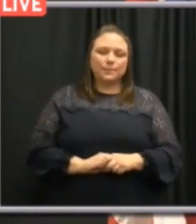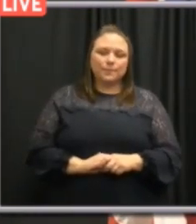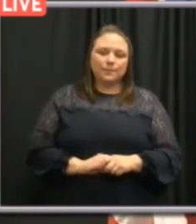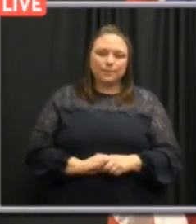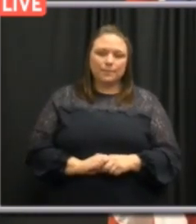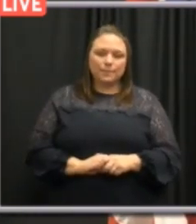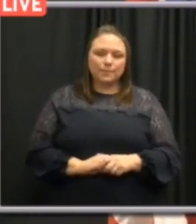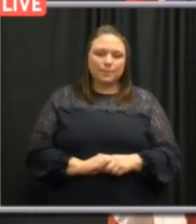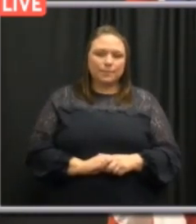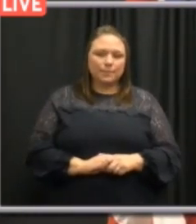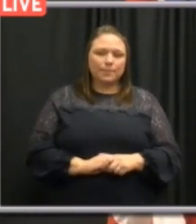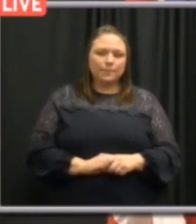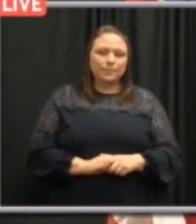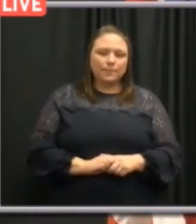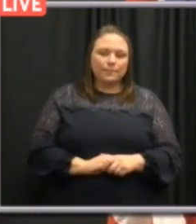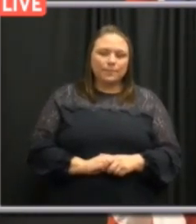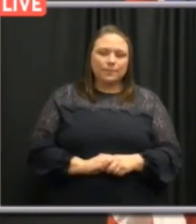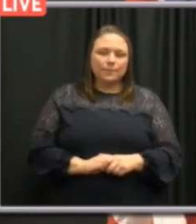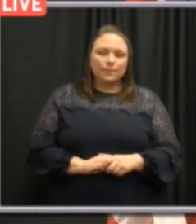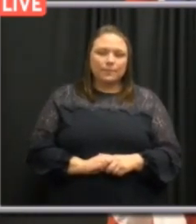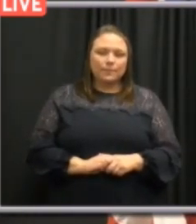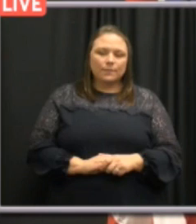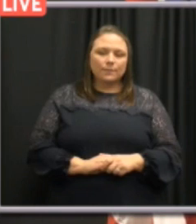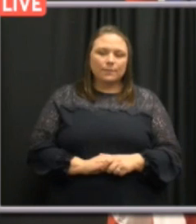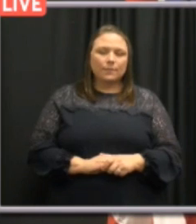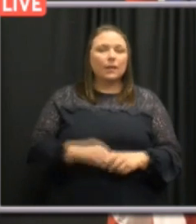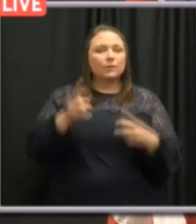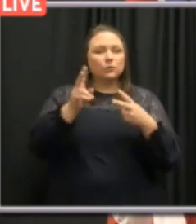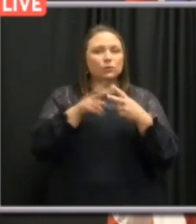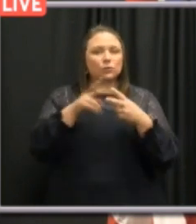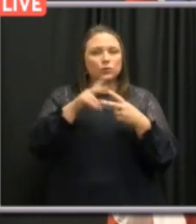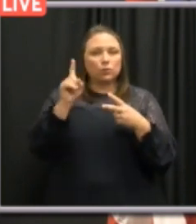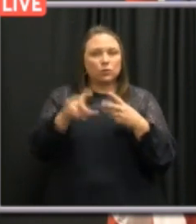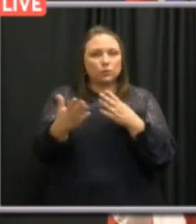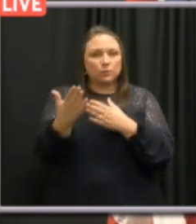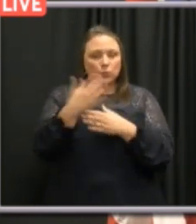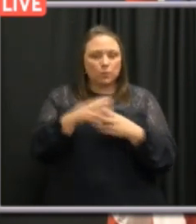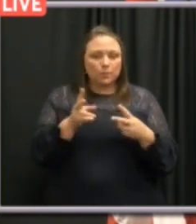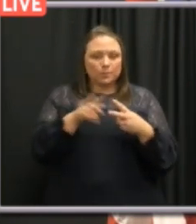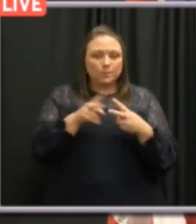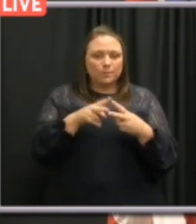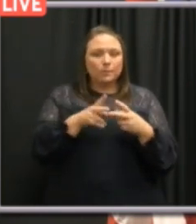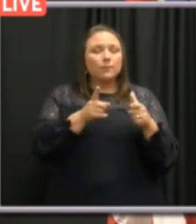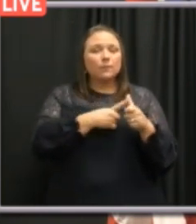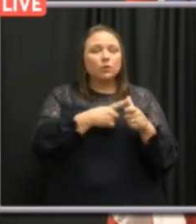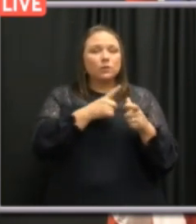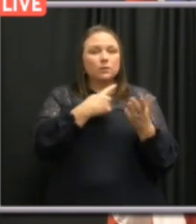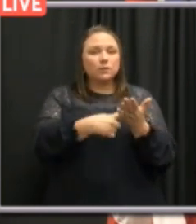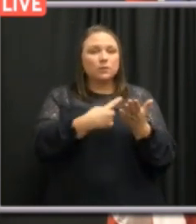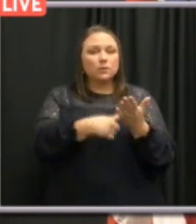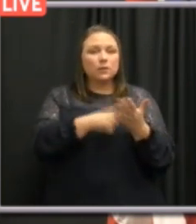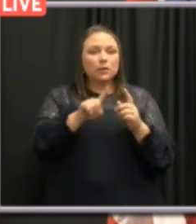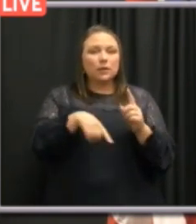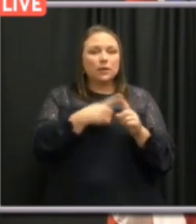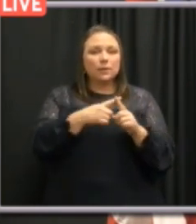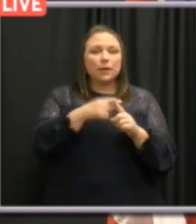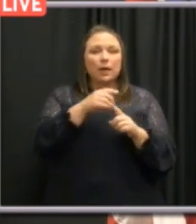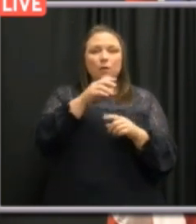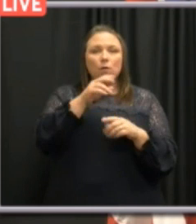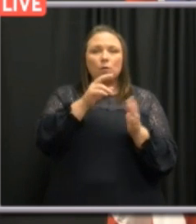Hi there. Good morning. I do have two questions this morning. First, I want to talk about the Bordeaux nursing